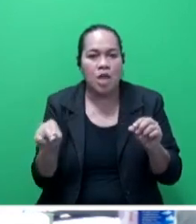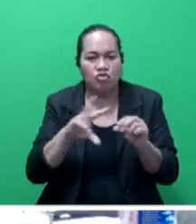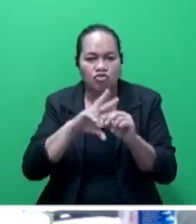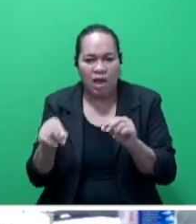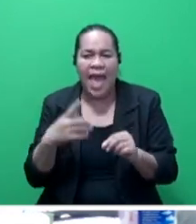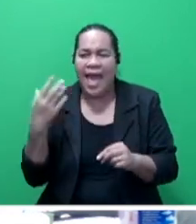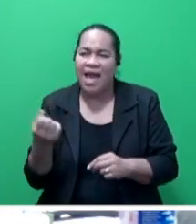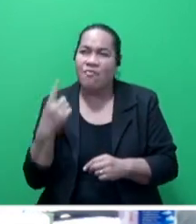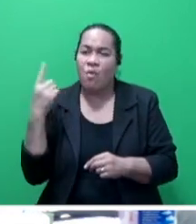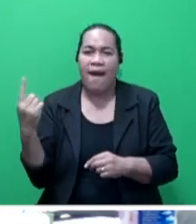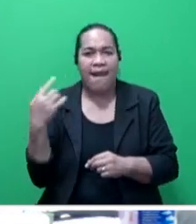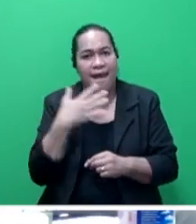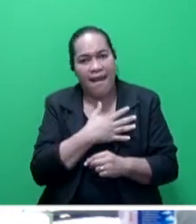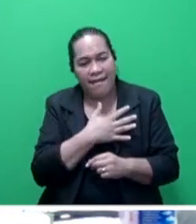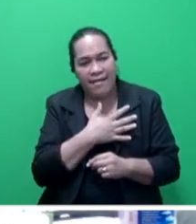the